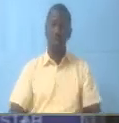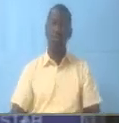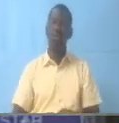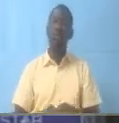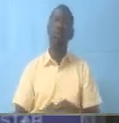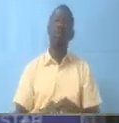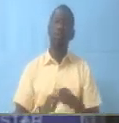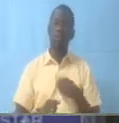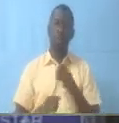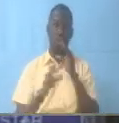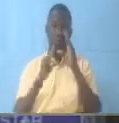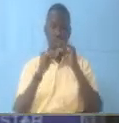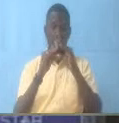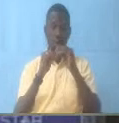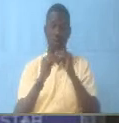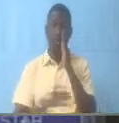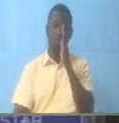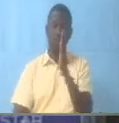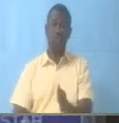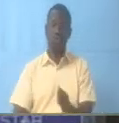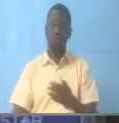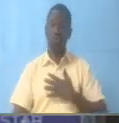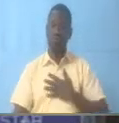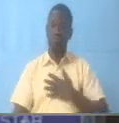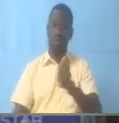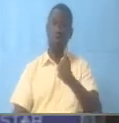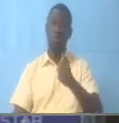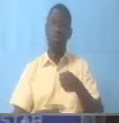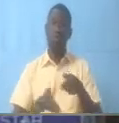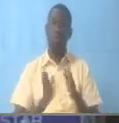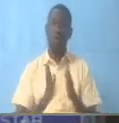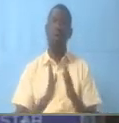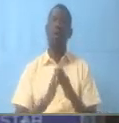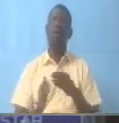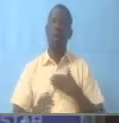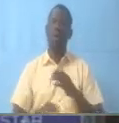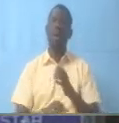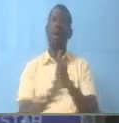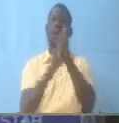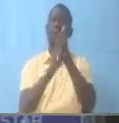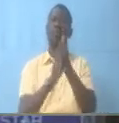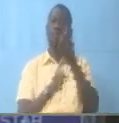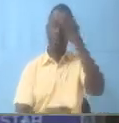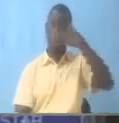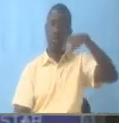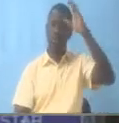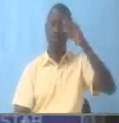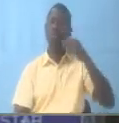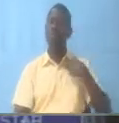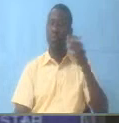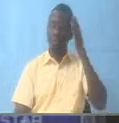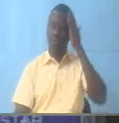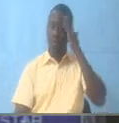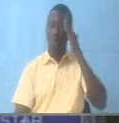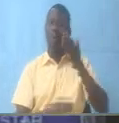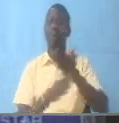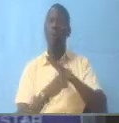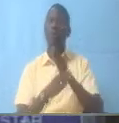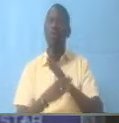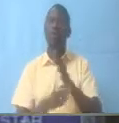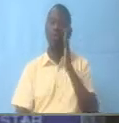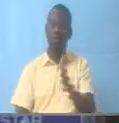to speak the truth boldly, and grant the commission the discerning spirit to discern between truth and